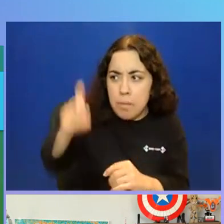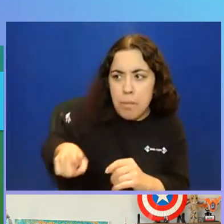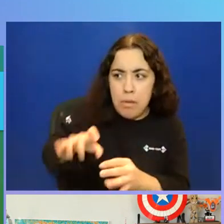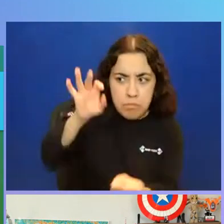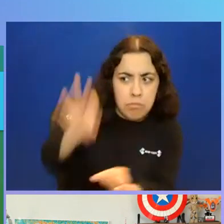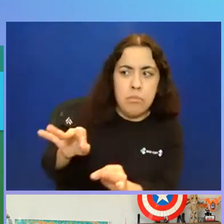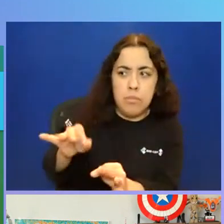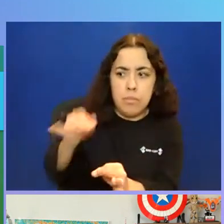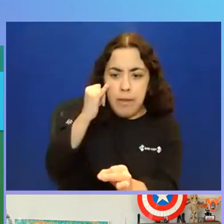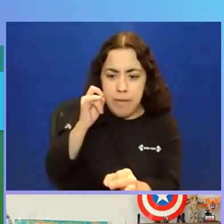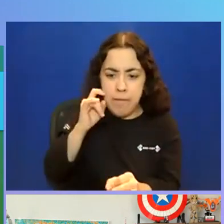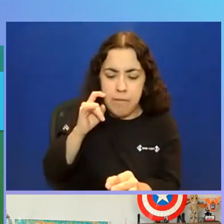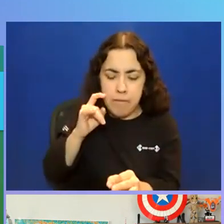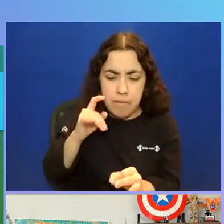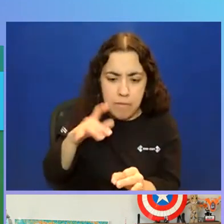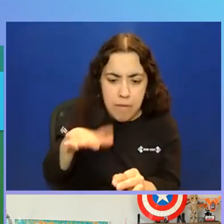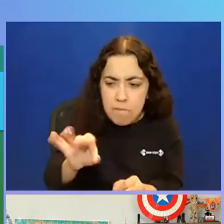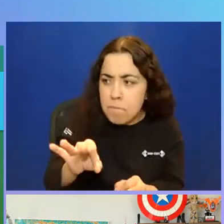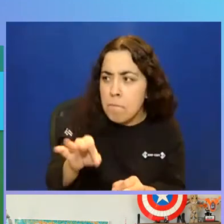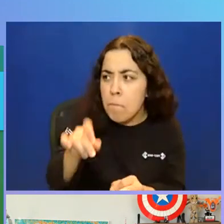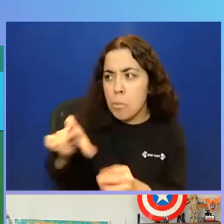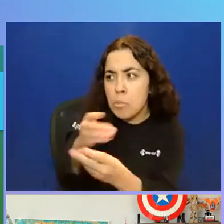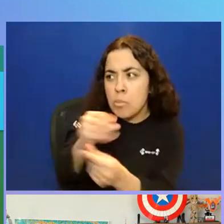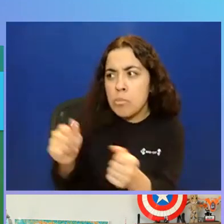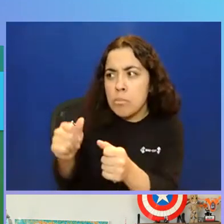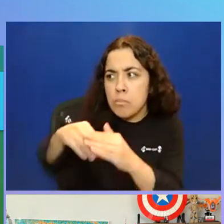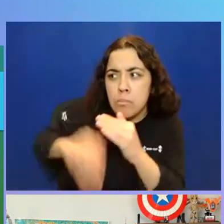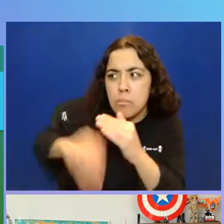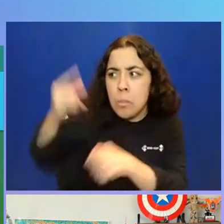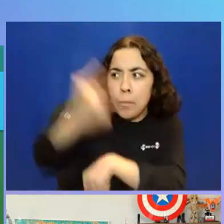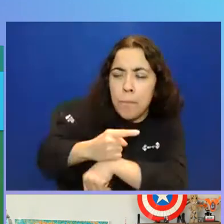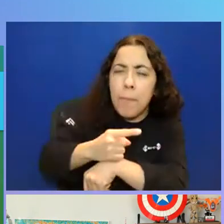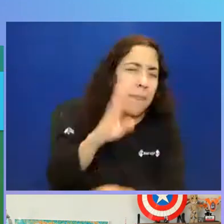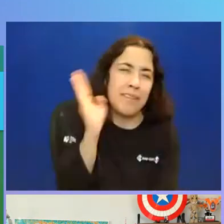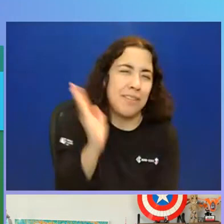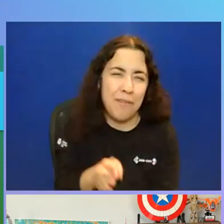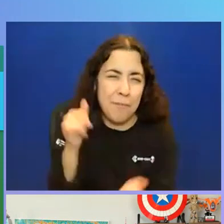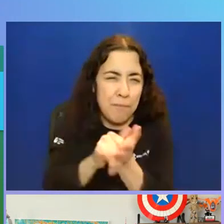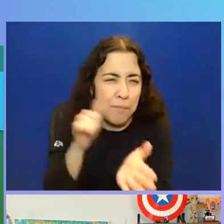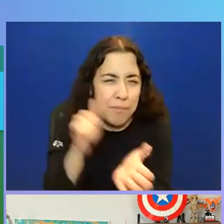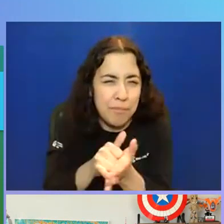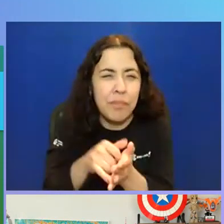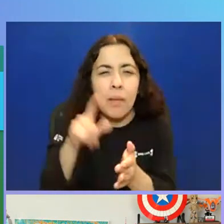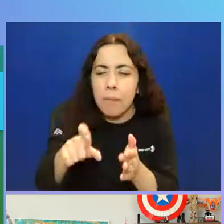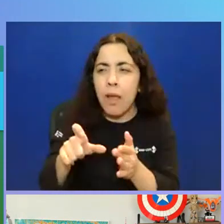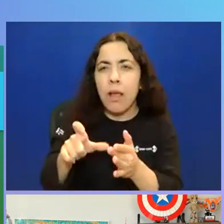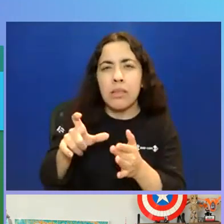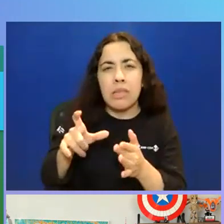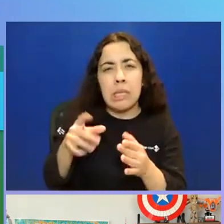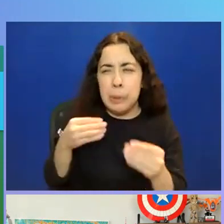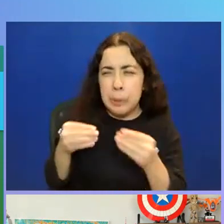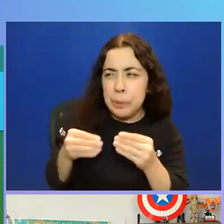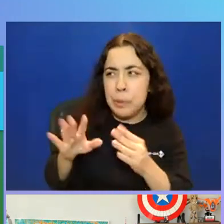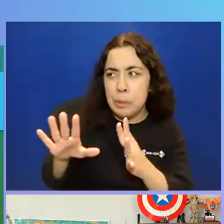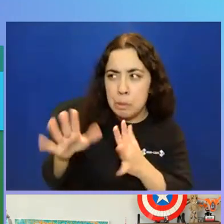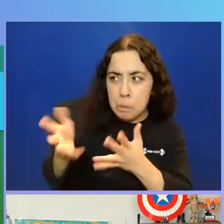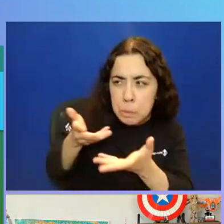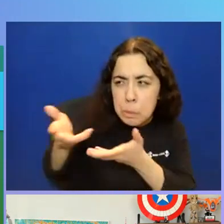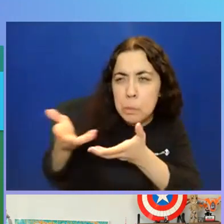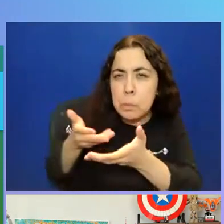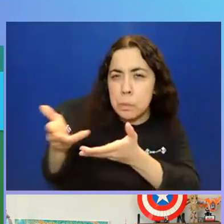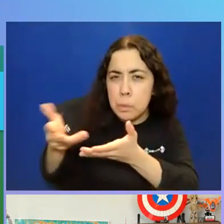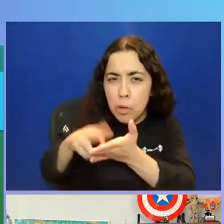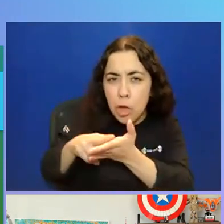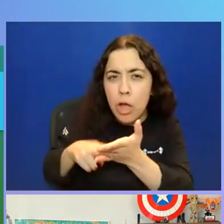going to resolve all of them in a day, right? Like you'll never get that out the door. So you have to start somewhere. And so how you build your